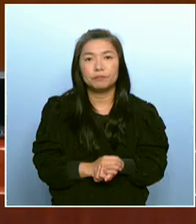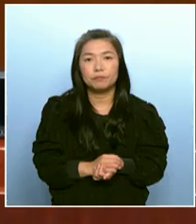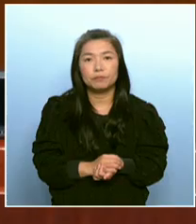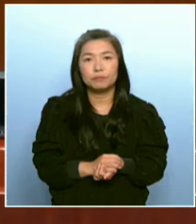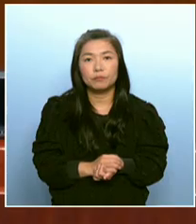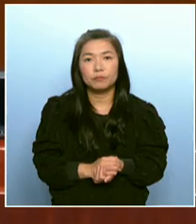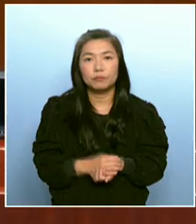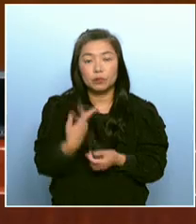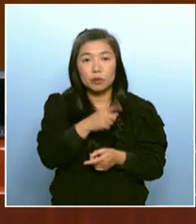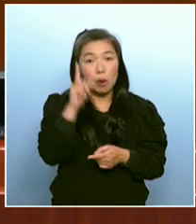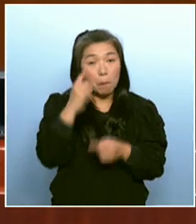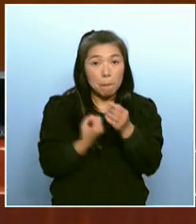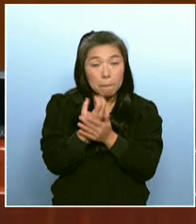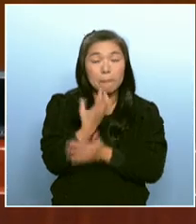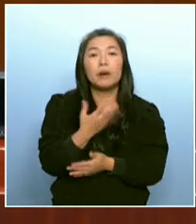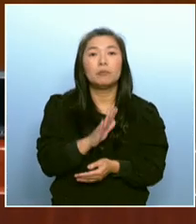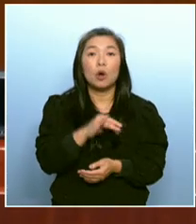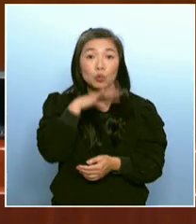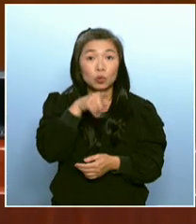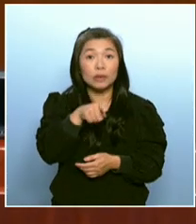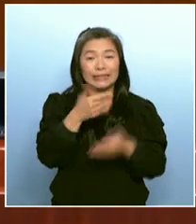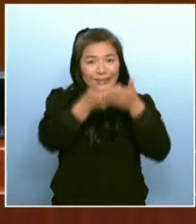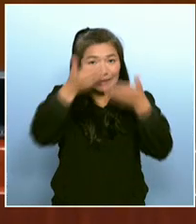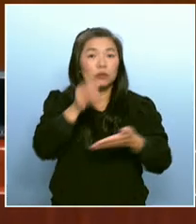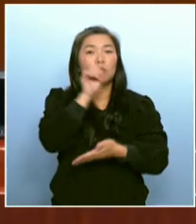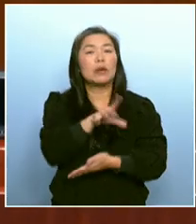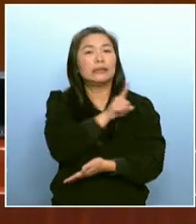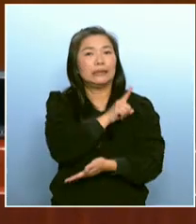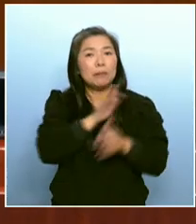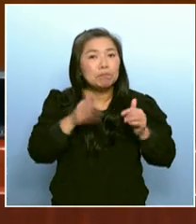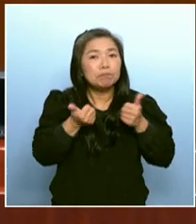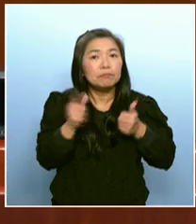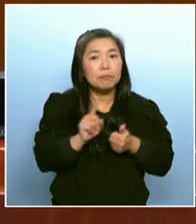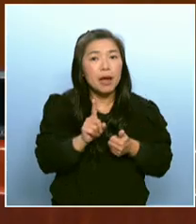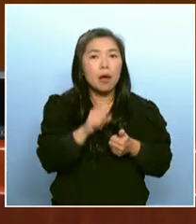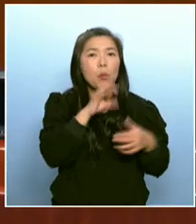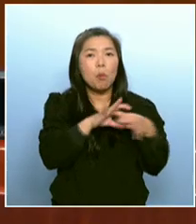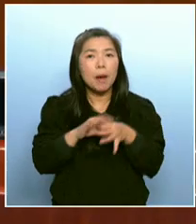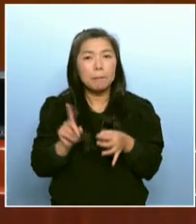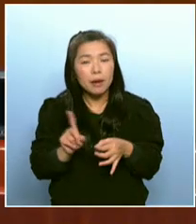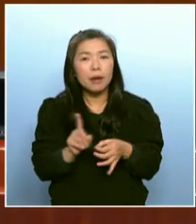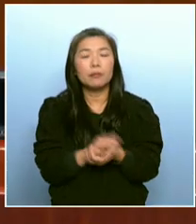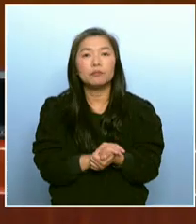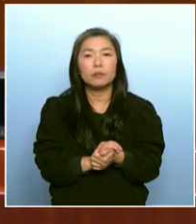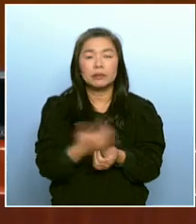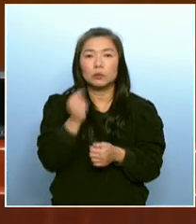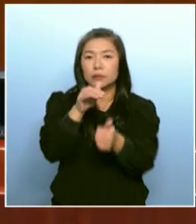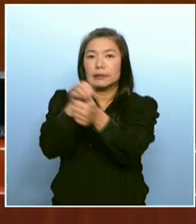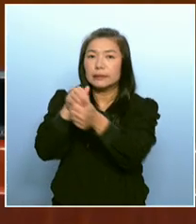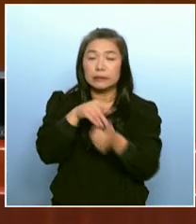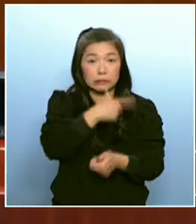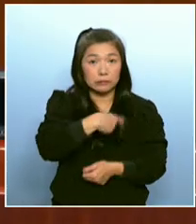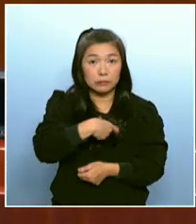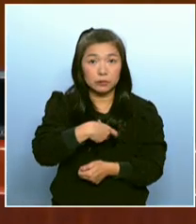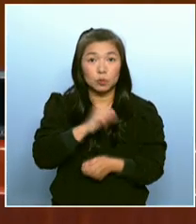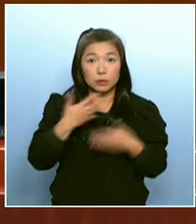motions for items in which they have direct or indirect pecuniary interests in.